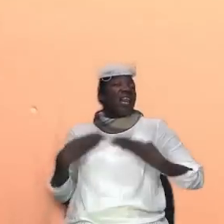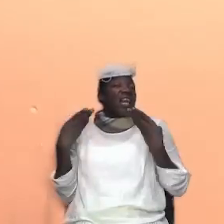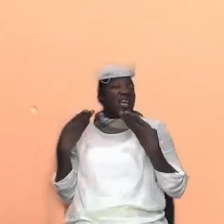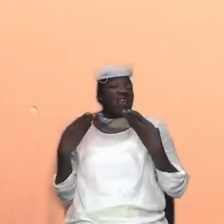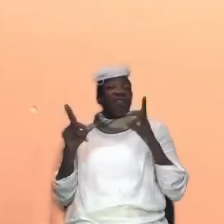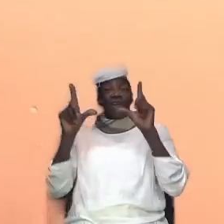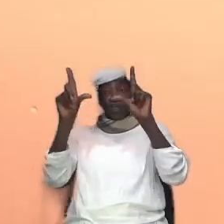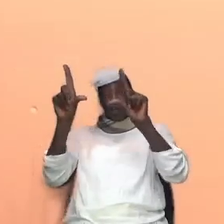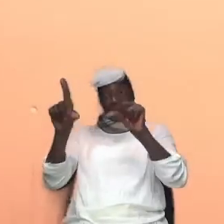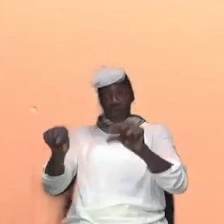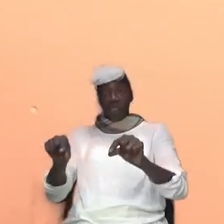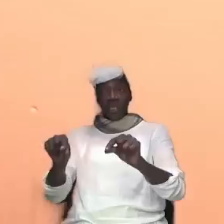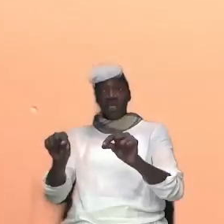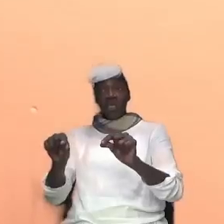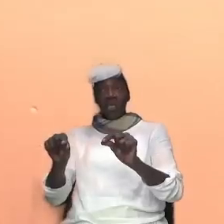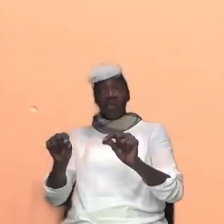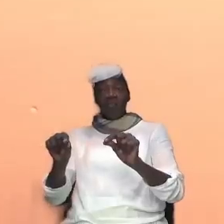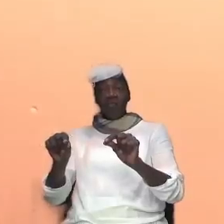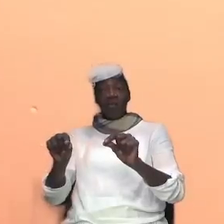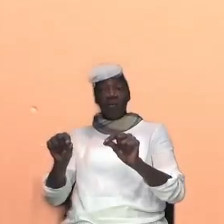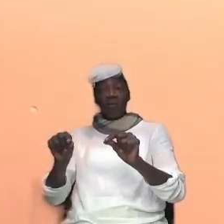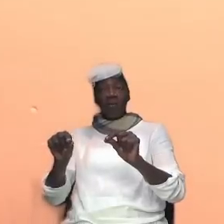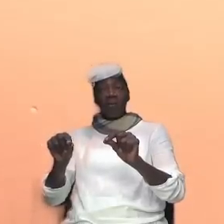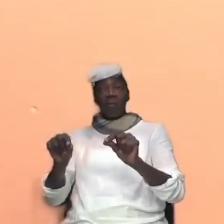the broad objective of this